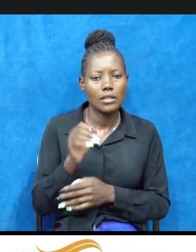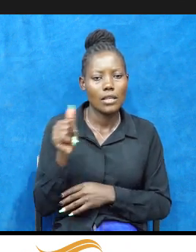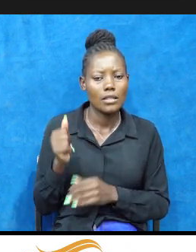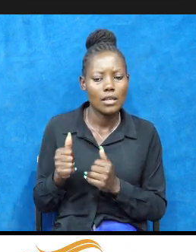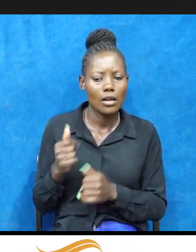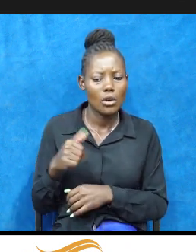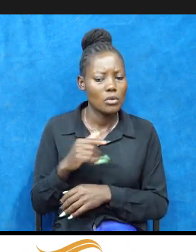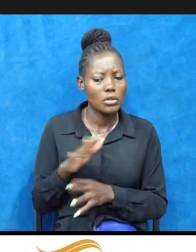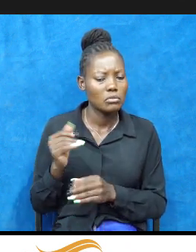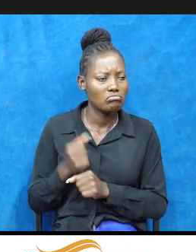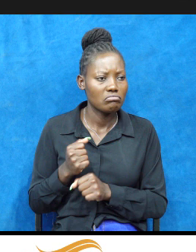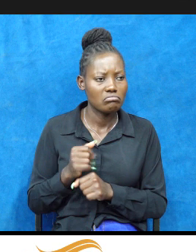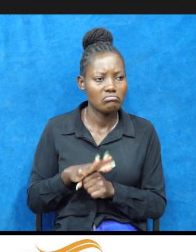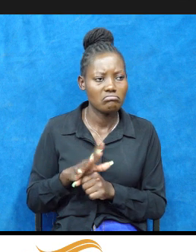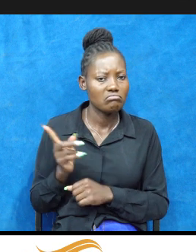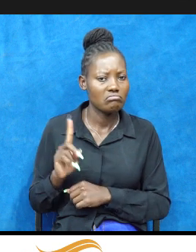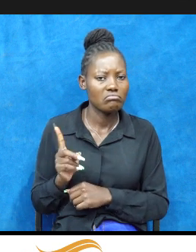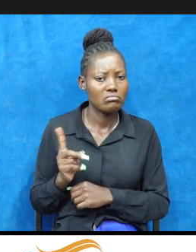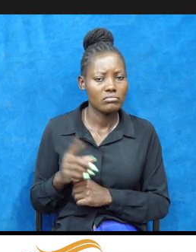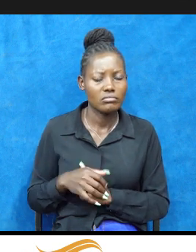as much anymore.